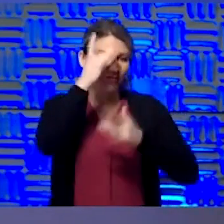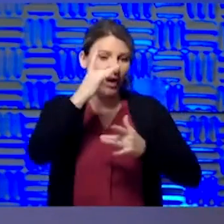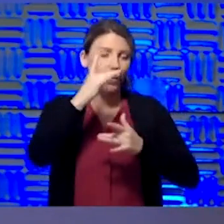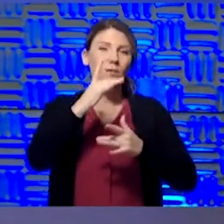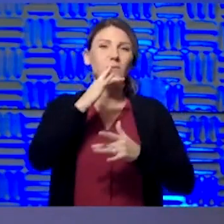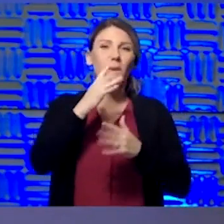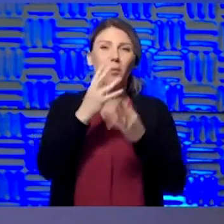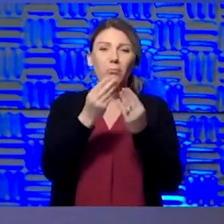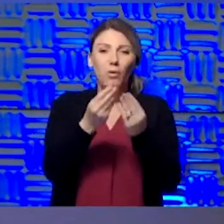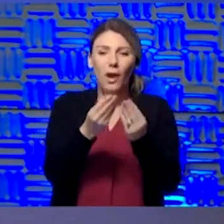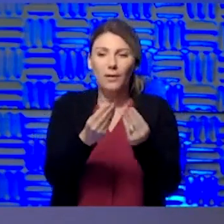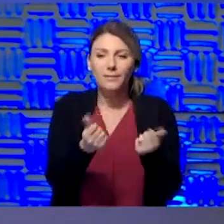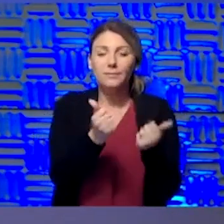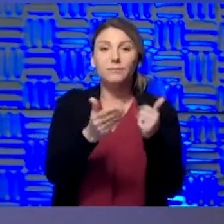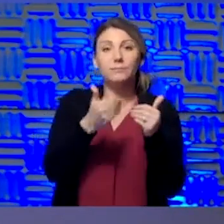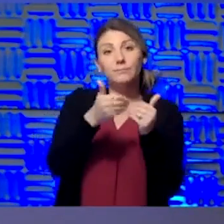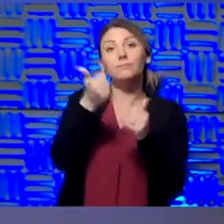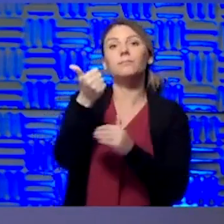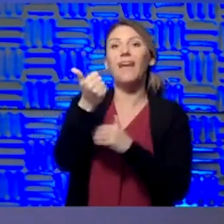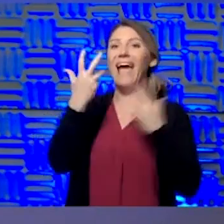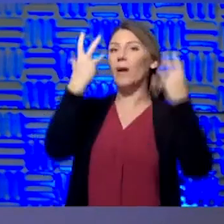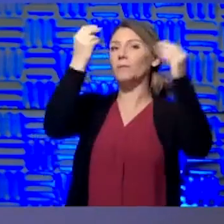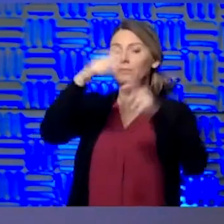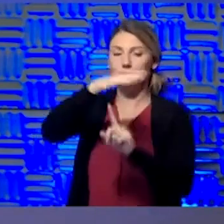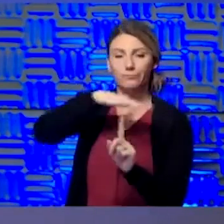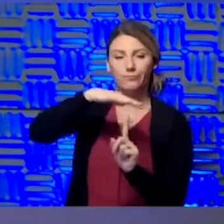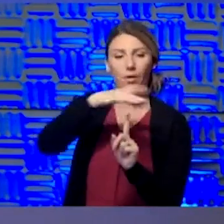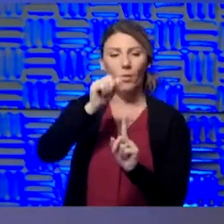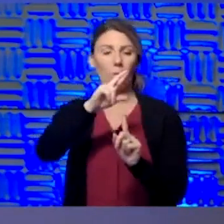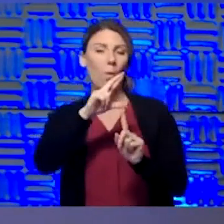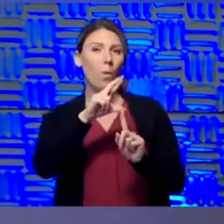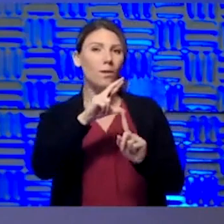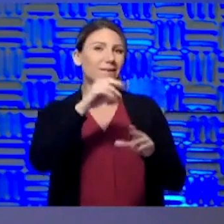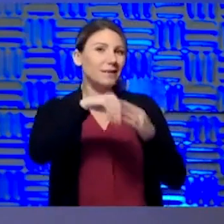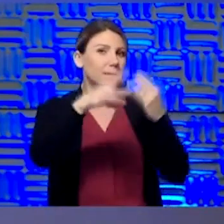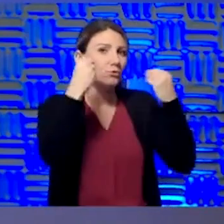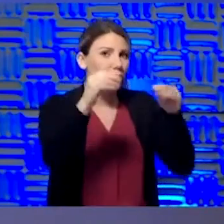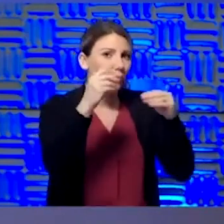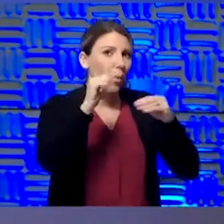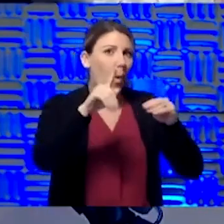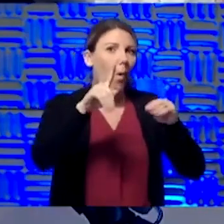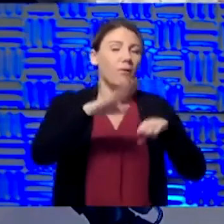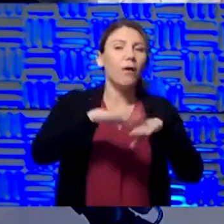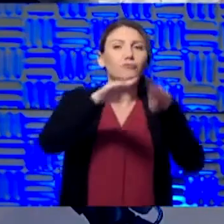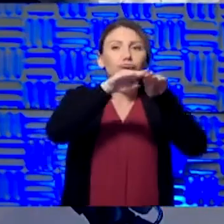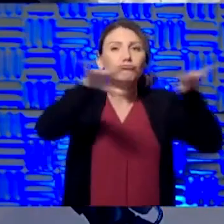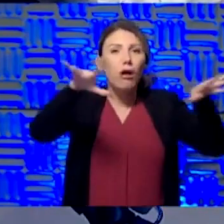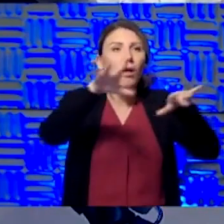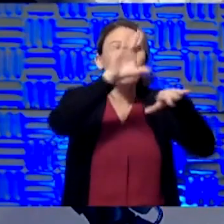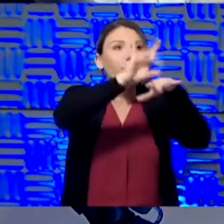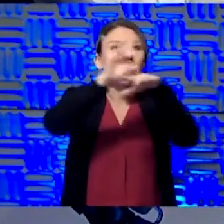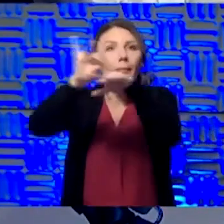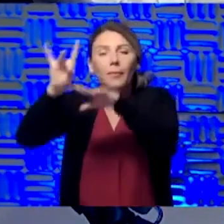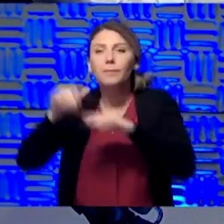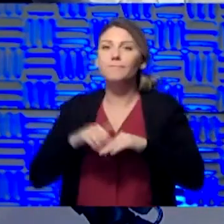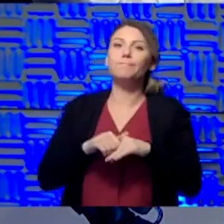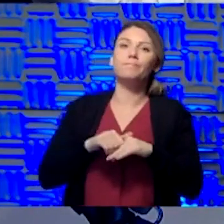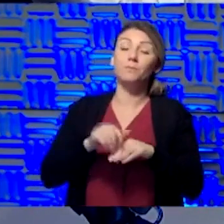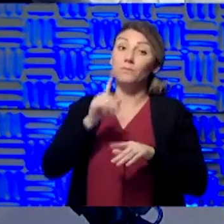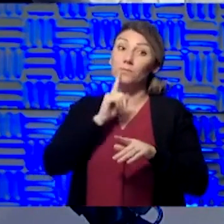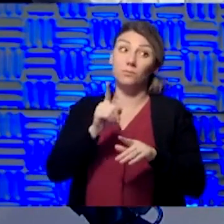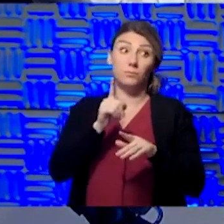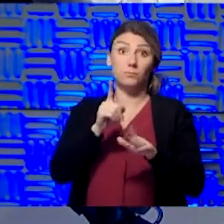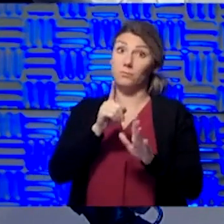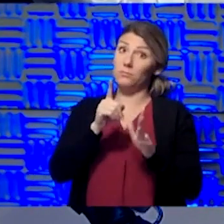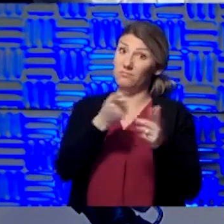easier, probably outside in the environment rather than in a store or on shelving or something like that. Yeah, and I would say that it's pretty prevalent in Texas